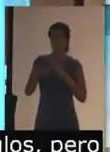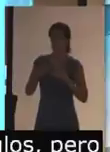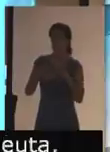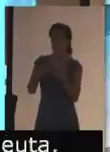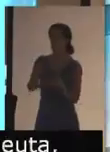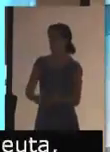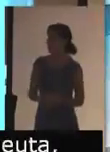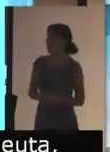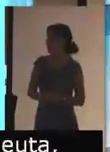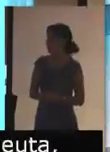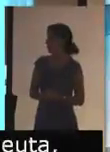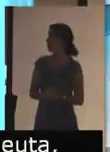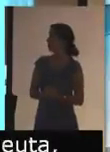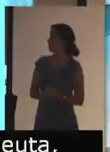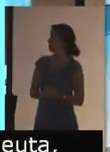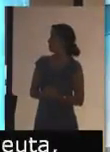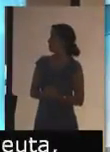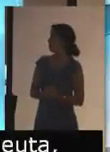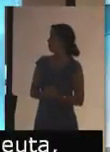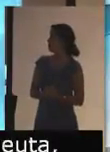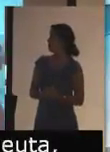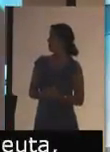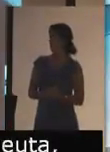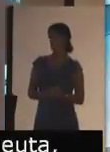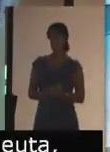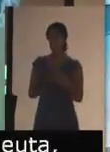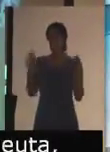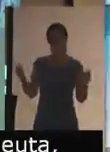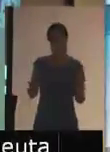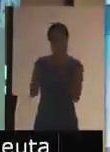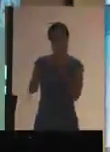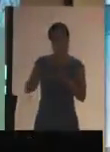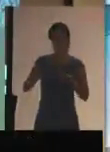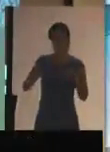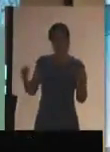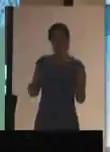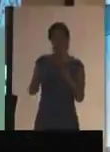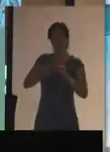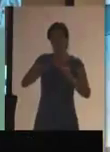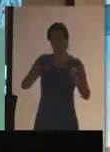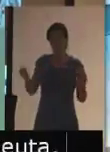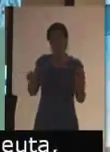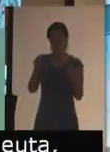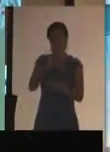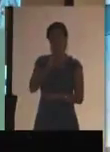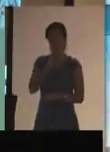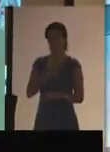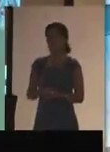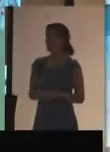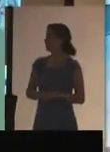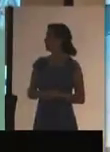and he starts receiving the feeling back. And how could we improve the platform?